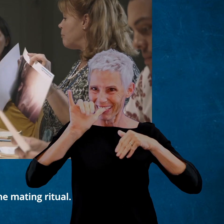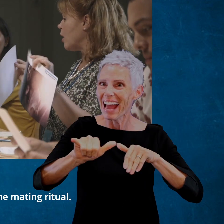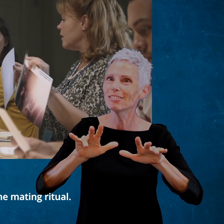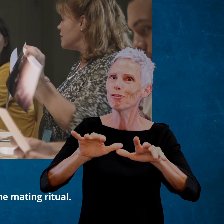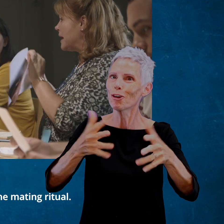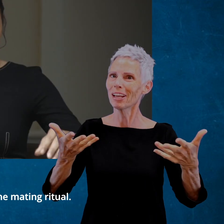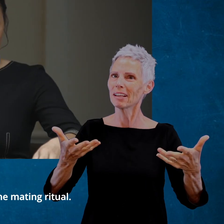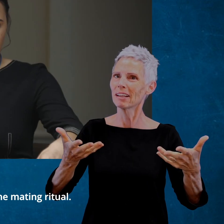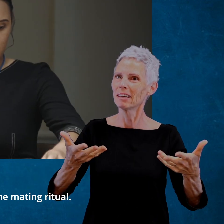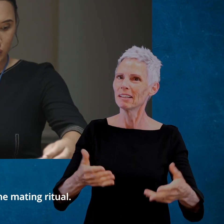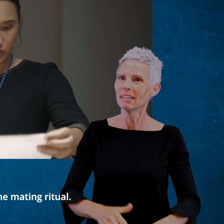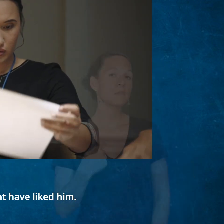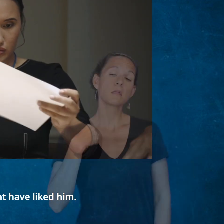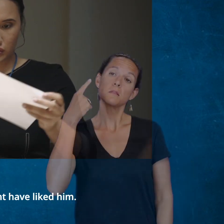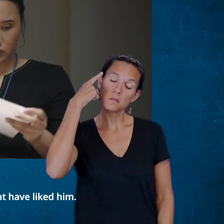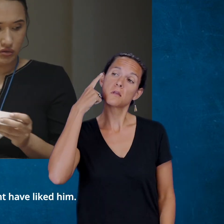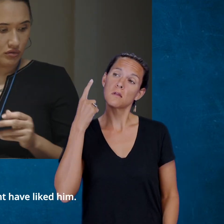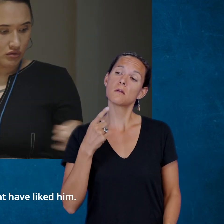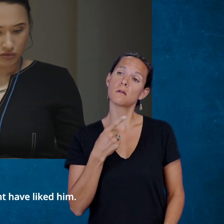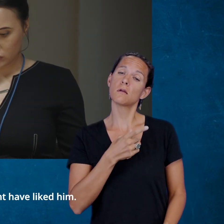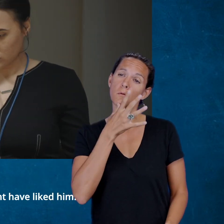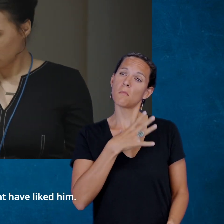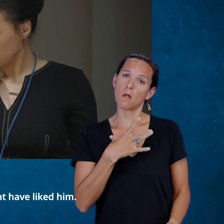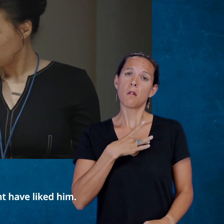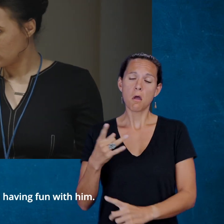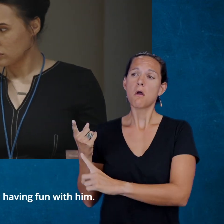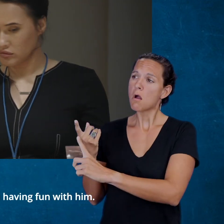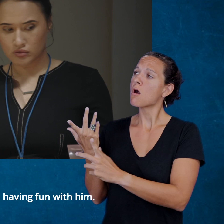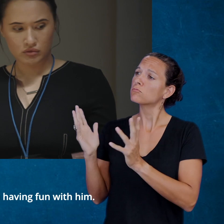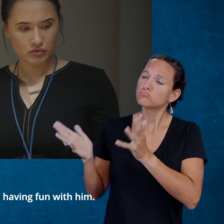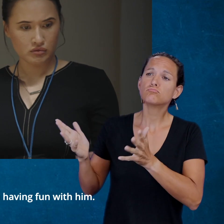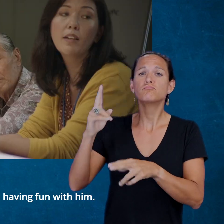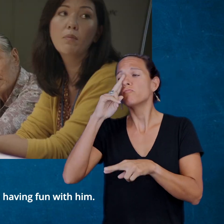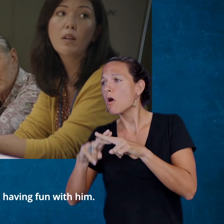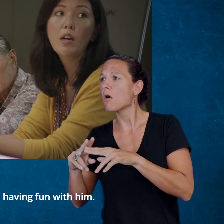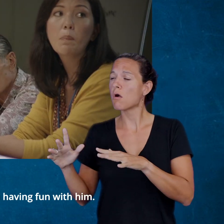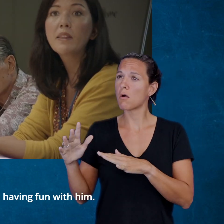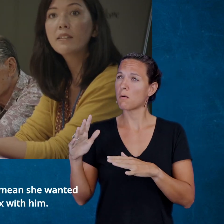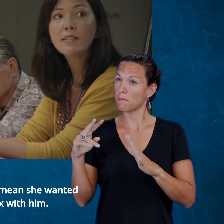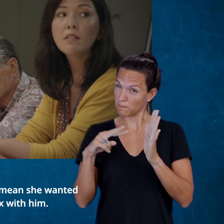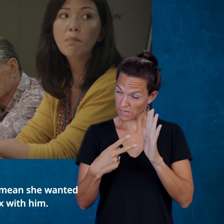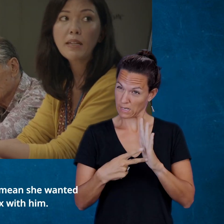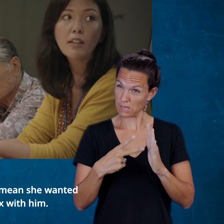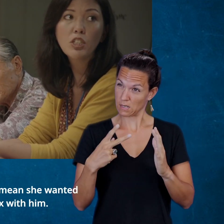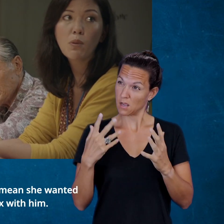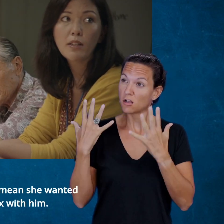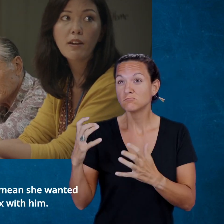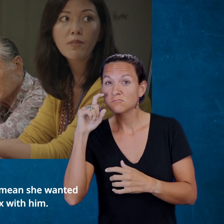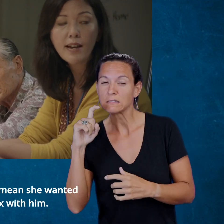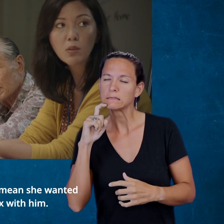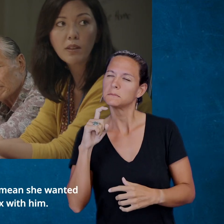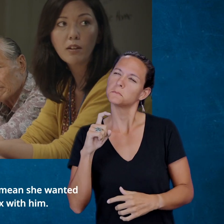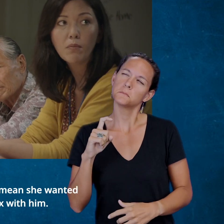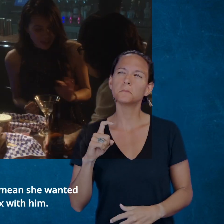is part of the mating ritual. I think she might have liked him. I think she might have been having fun with him, but that doesn't mean that she wanted